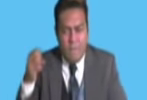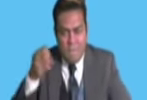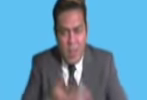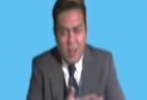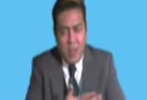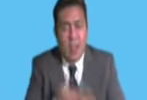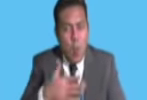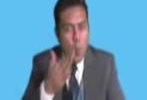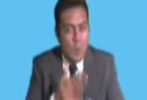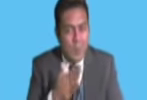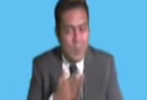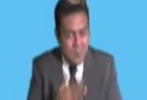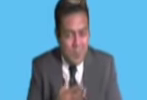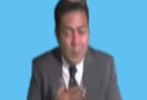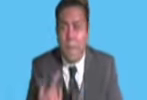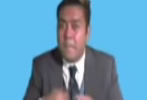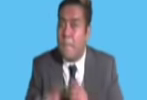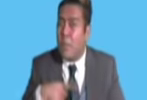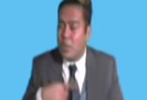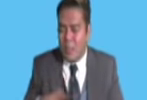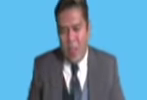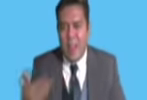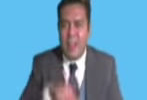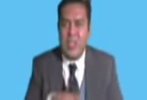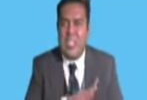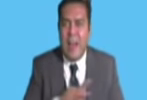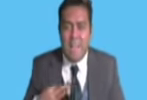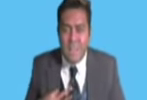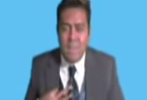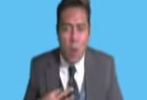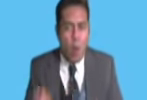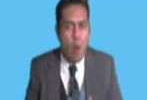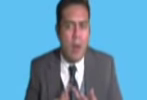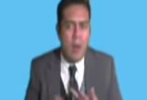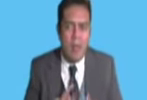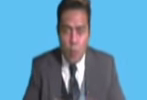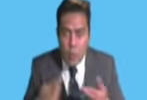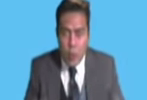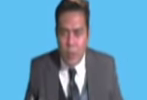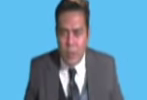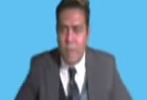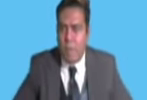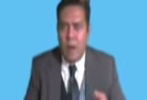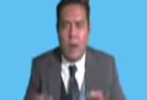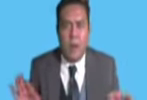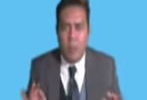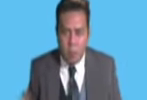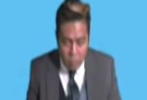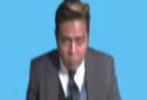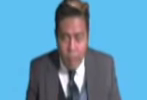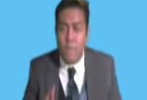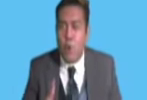affected their core work because there was no additional staff or any other much-needed resources provided.